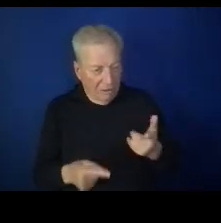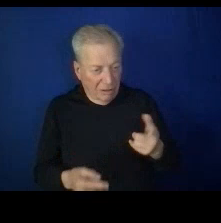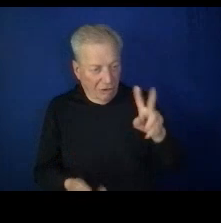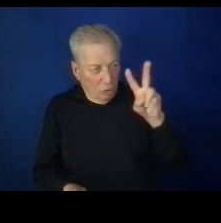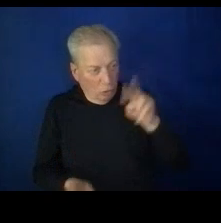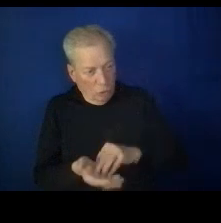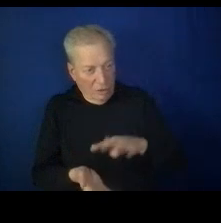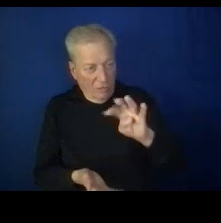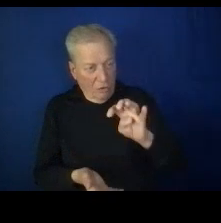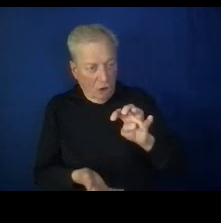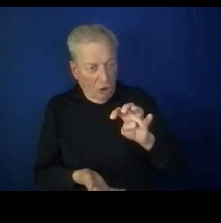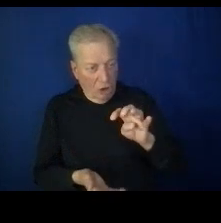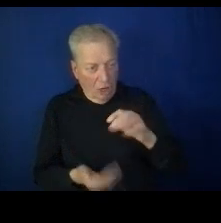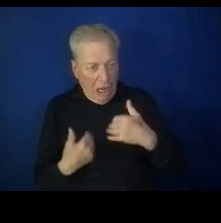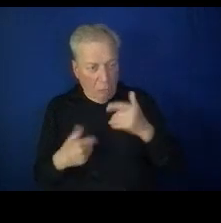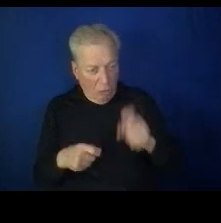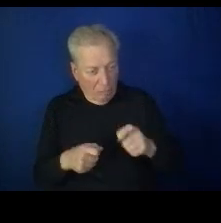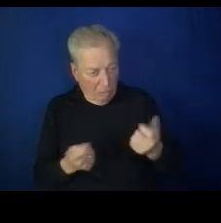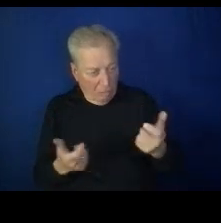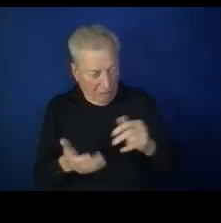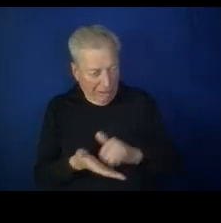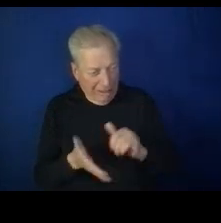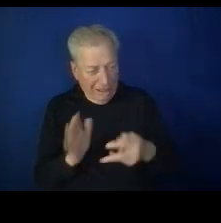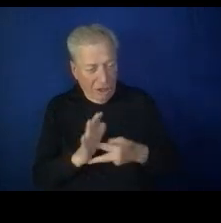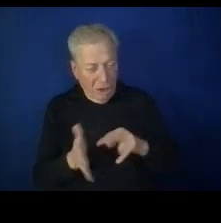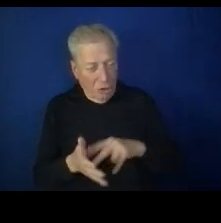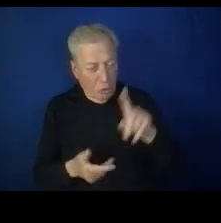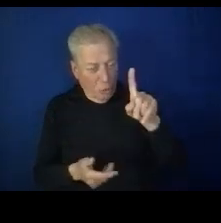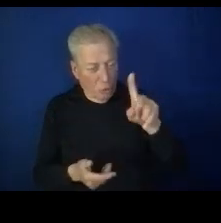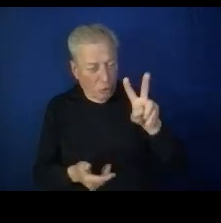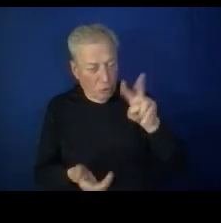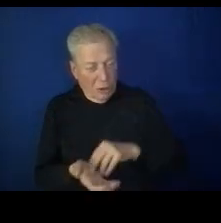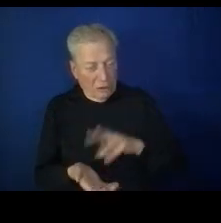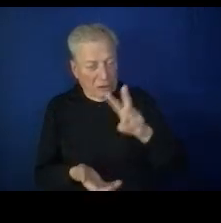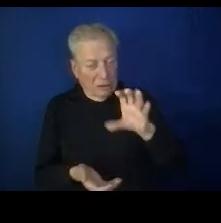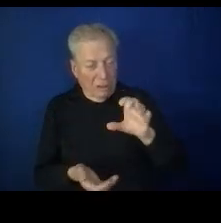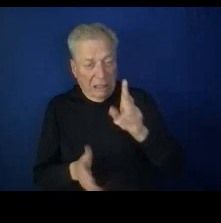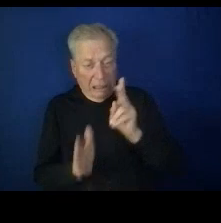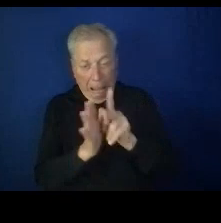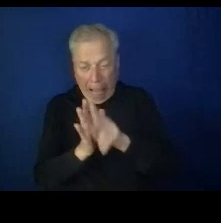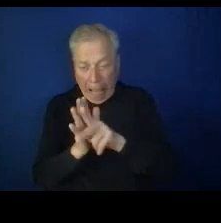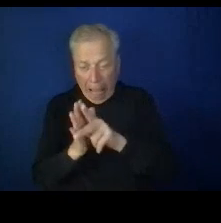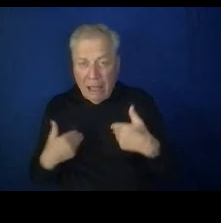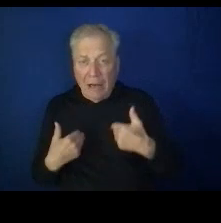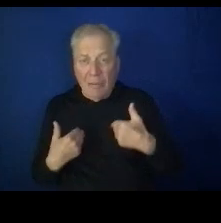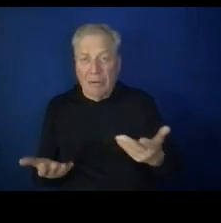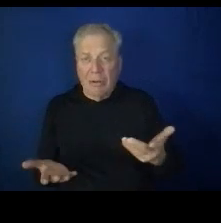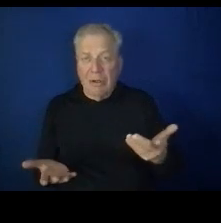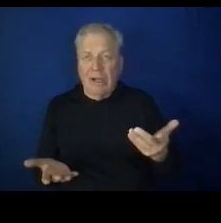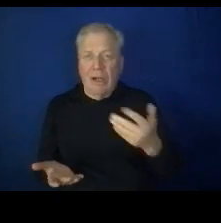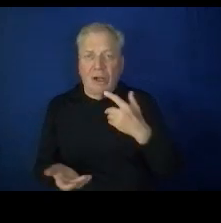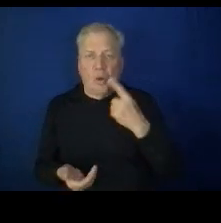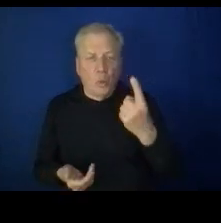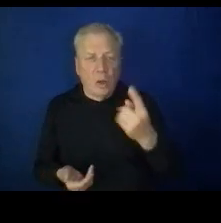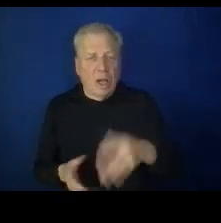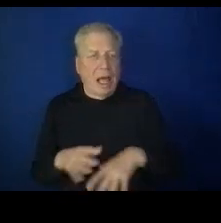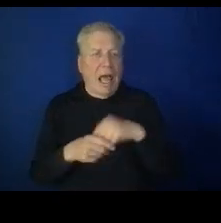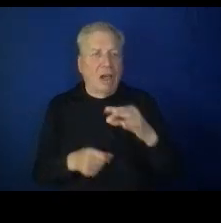animals at the end of winter. That's killing 2,600 animals. That'd be like me going like boom, boom, boom, 1 out of every